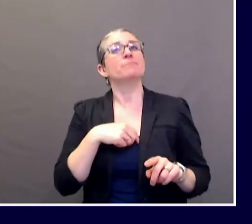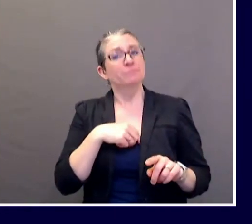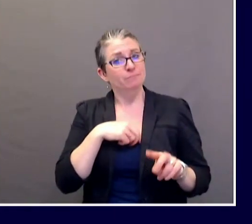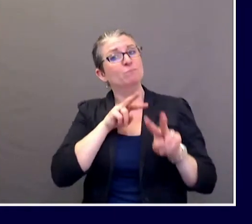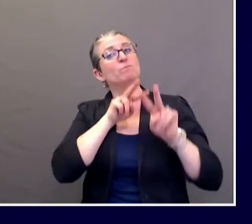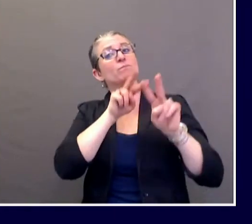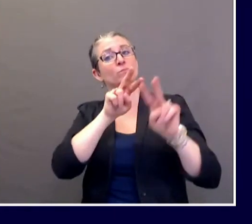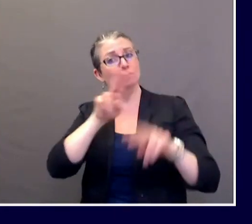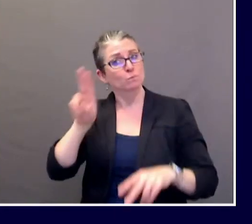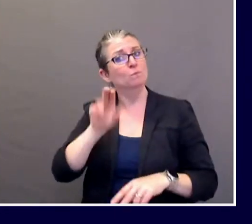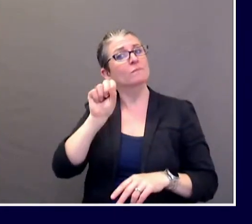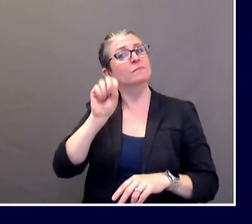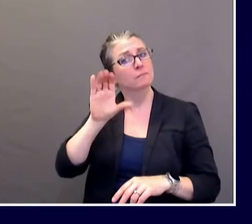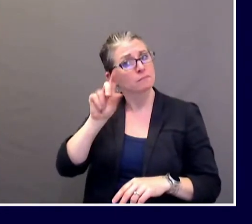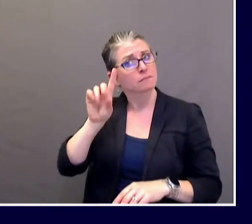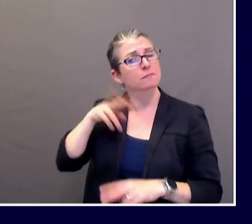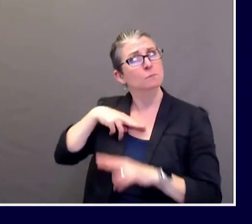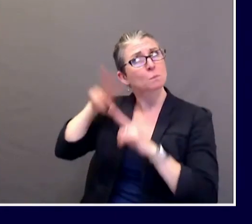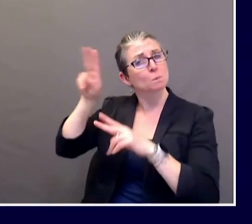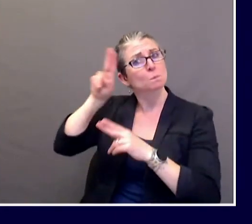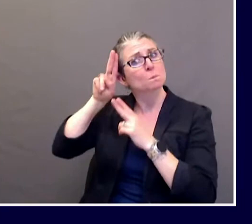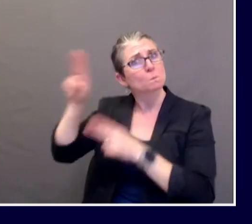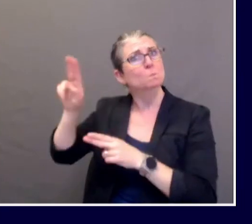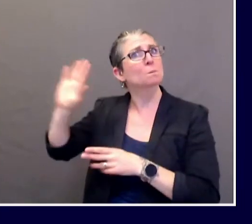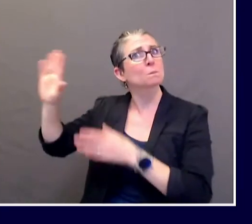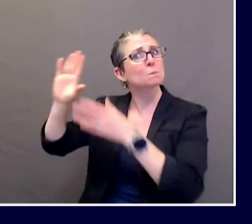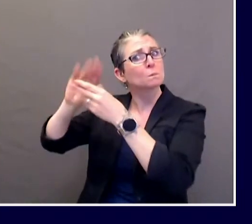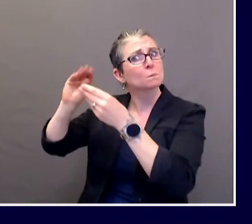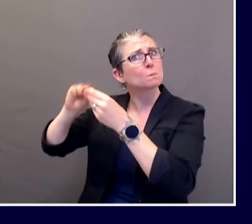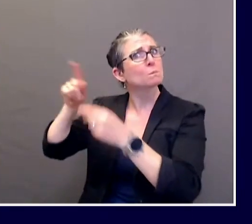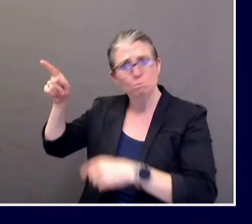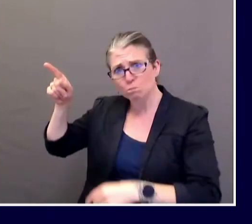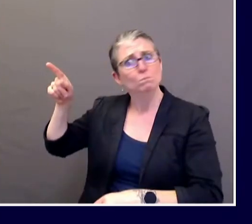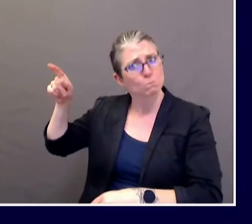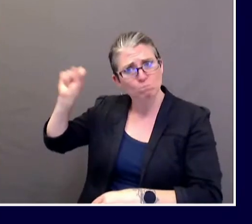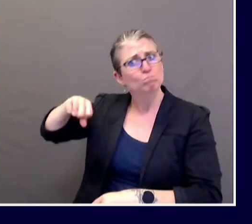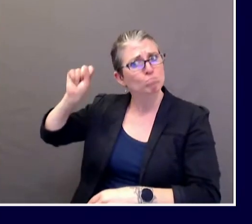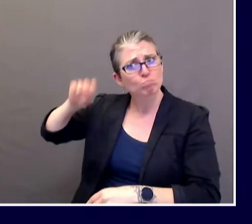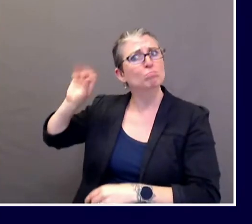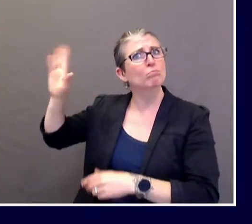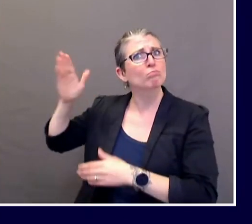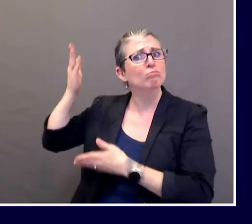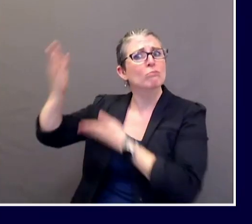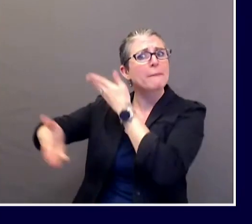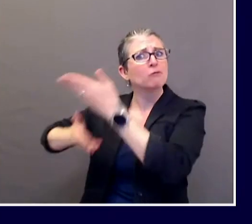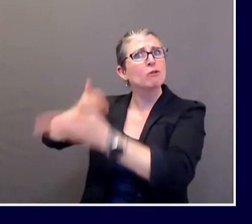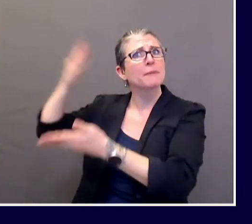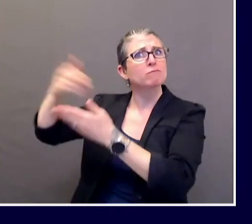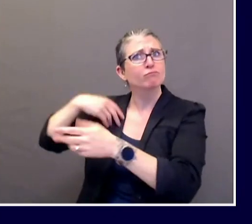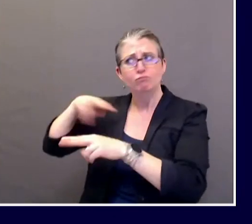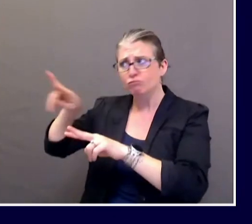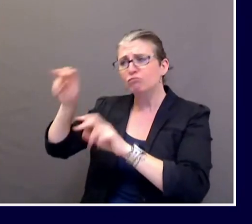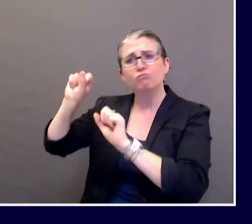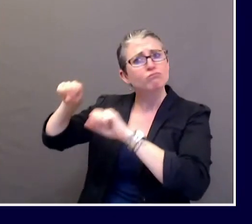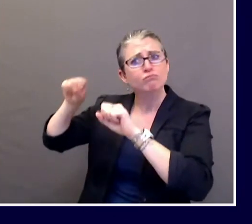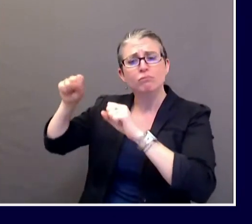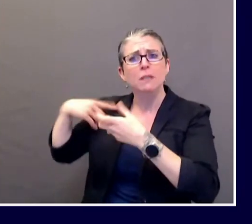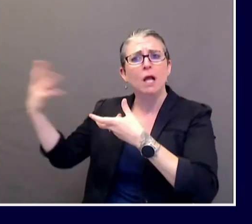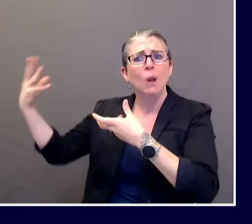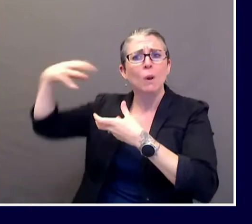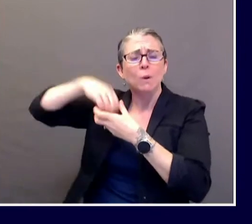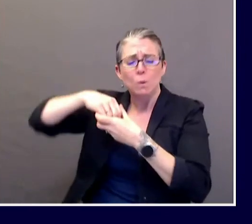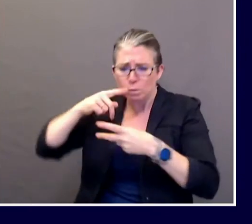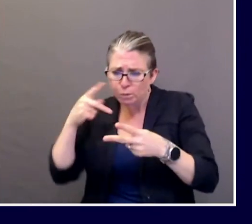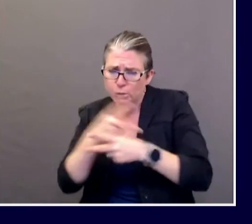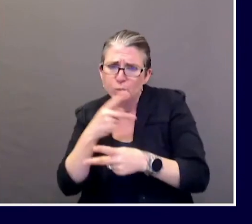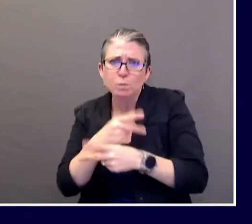simplicity. We recognize that in the real world, when we're all trying to figure out what to do in certain circumstances, we